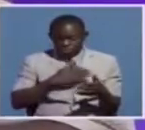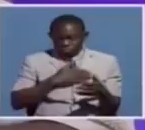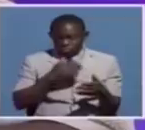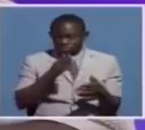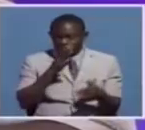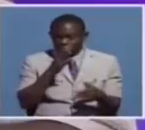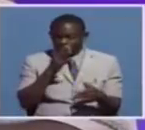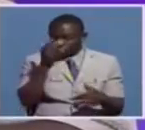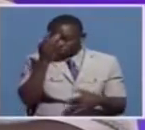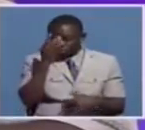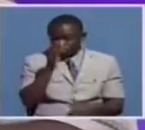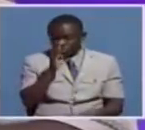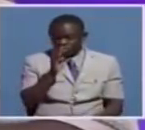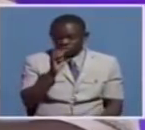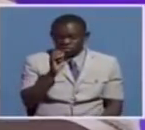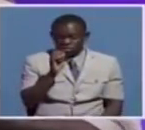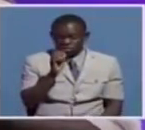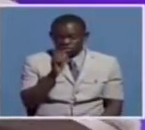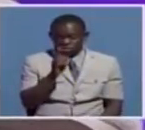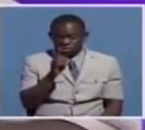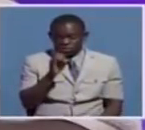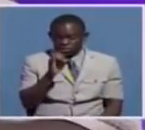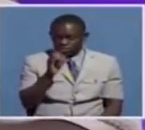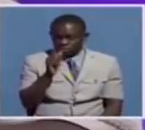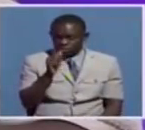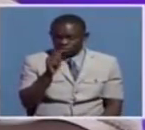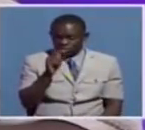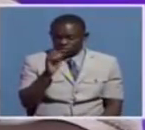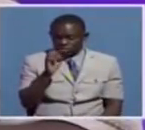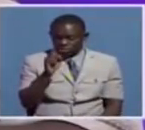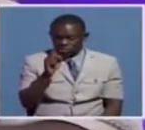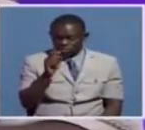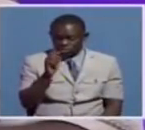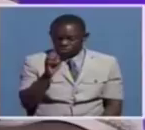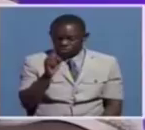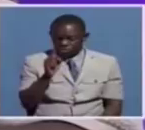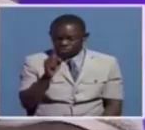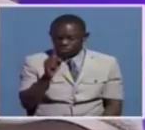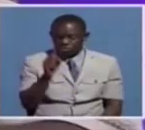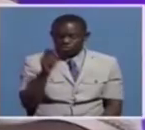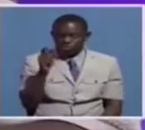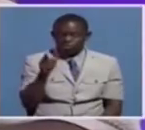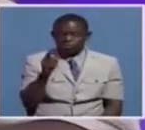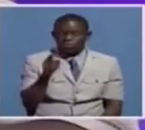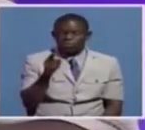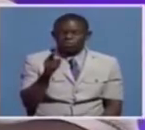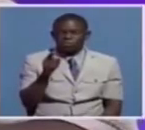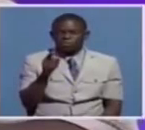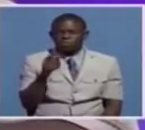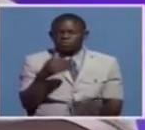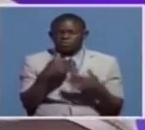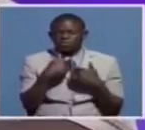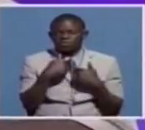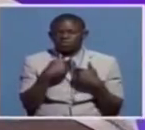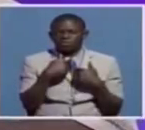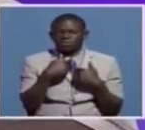condition, and she was growing weaker and weaker because her heart was weak. But he made sure she was looked after